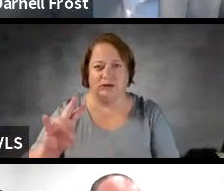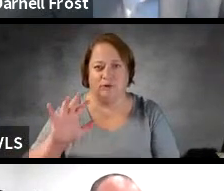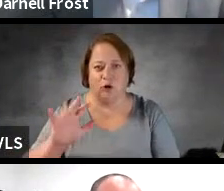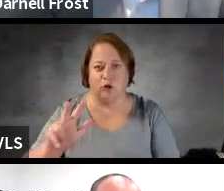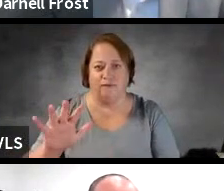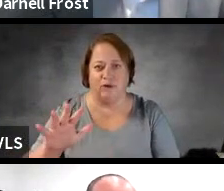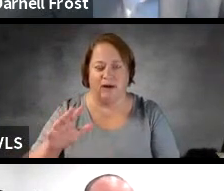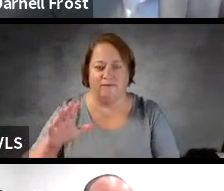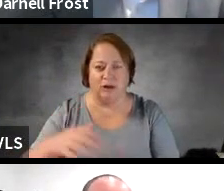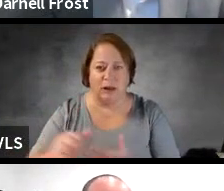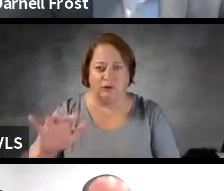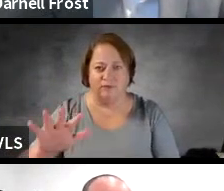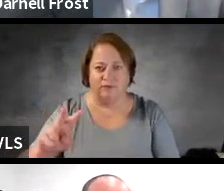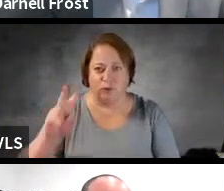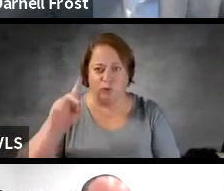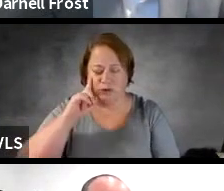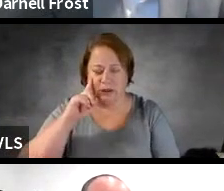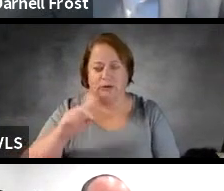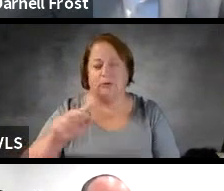$39,747,735.52,